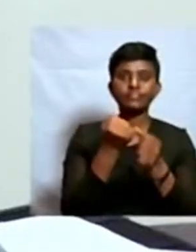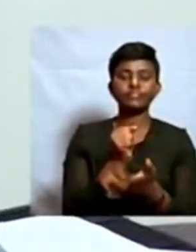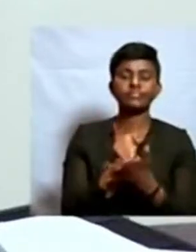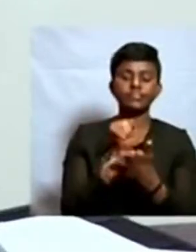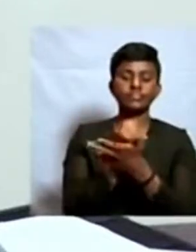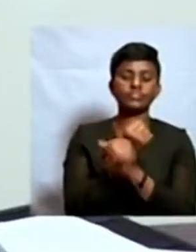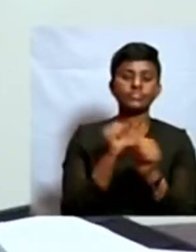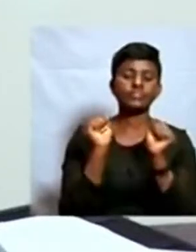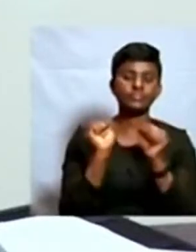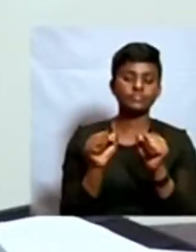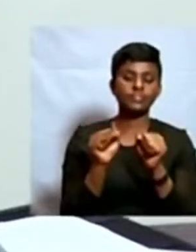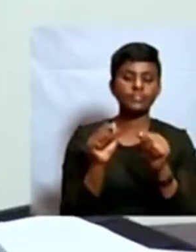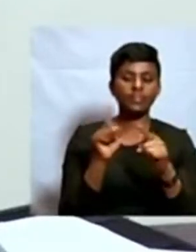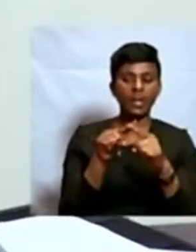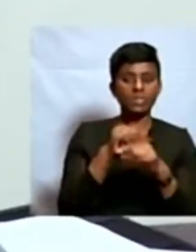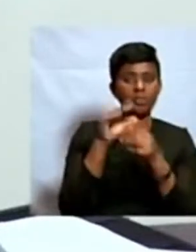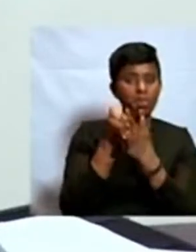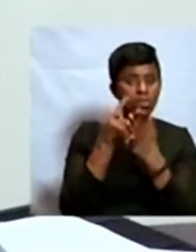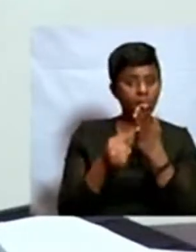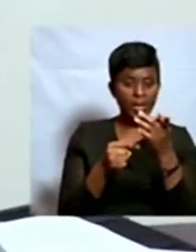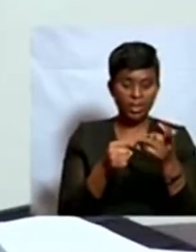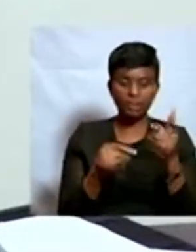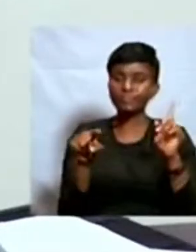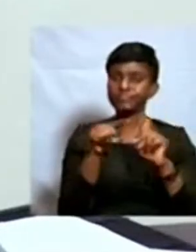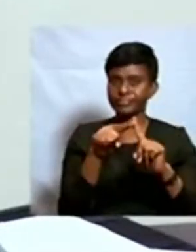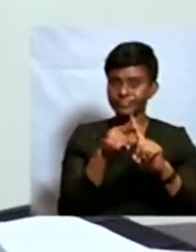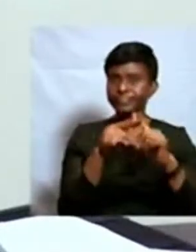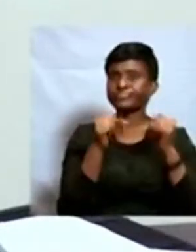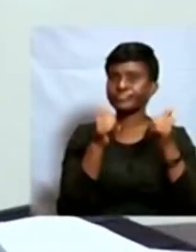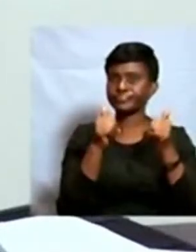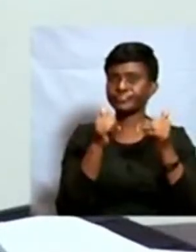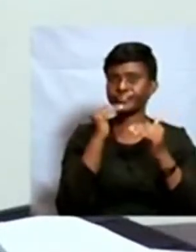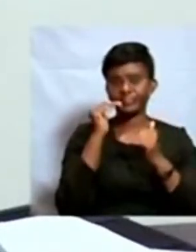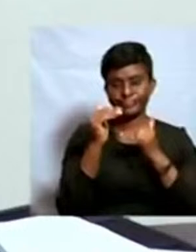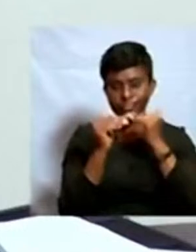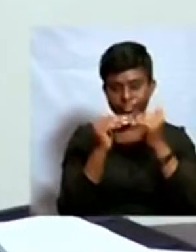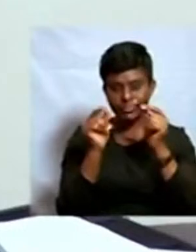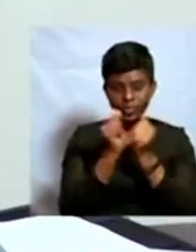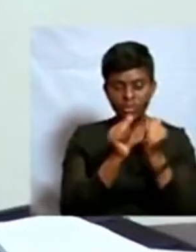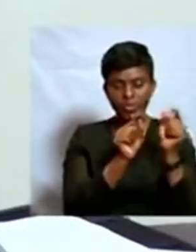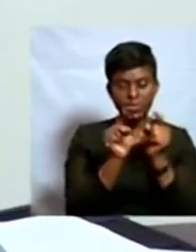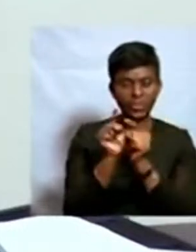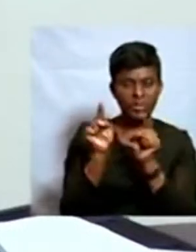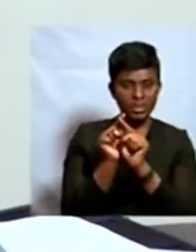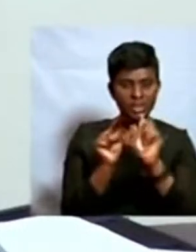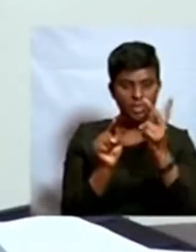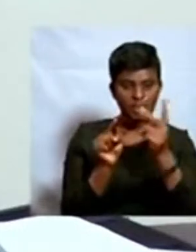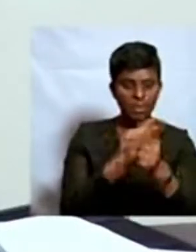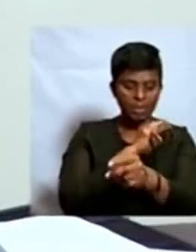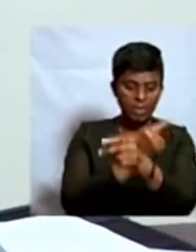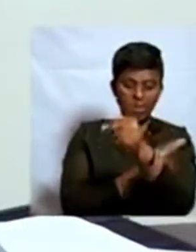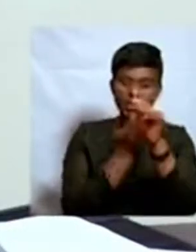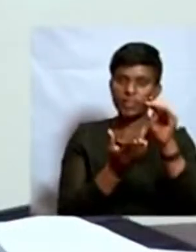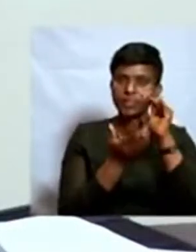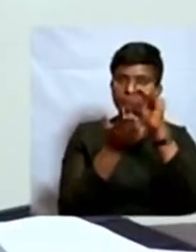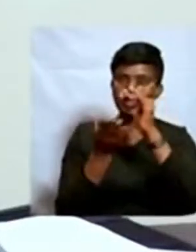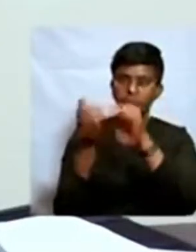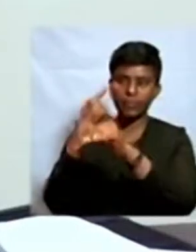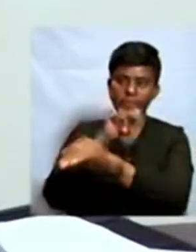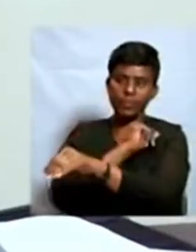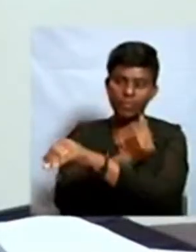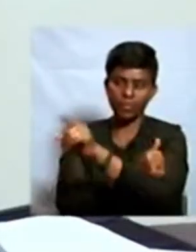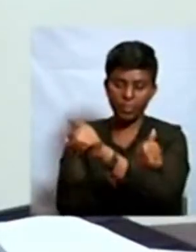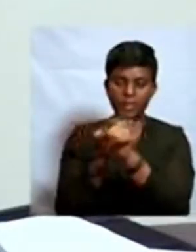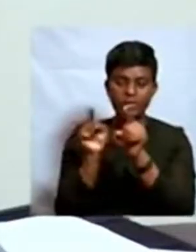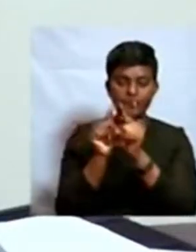mitigated. But overall, this is a positive step. And also, secondly, resource allocation for the authority.